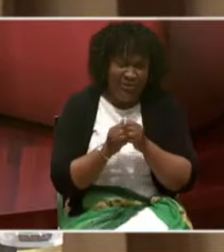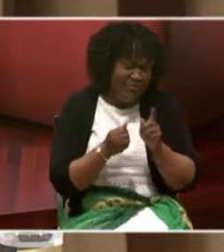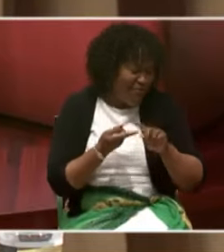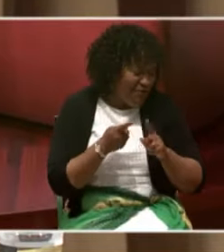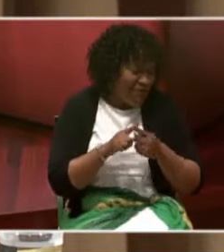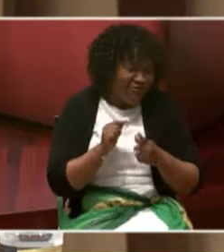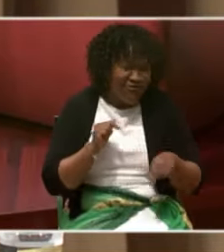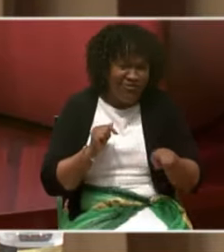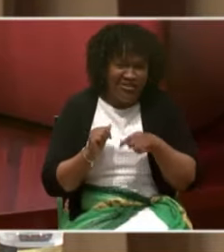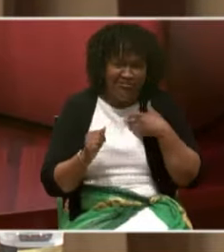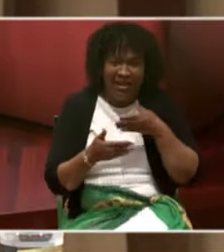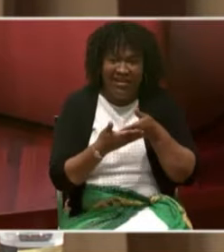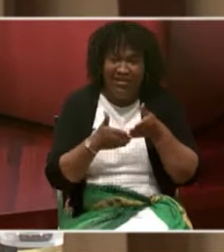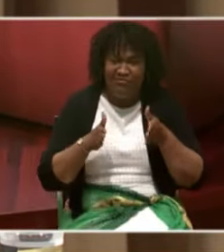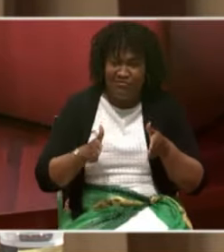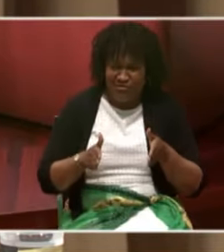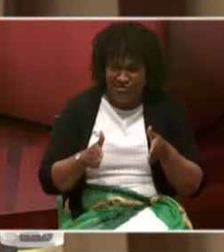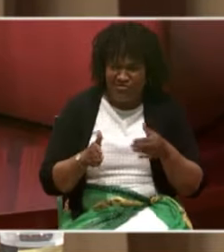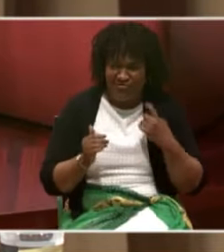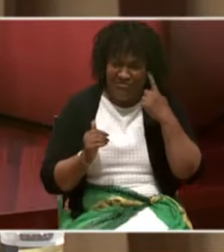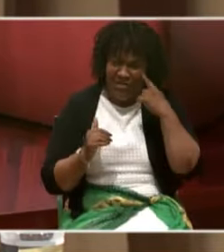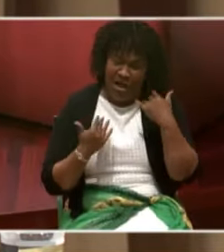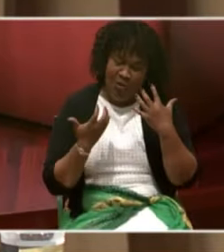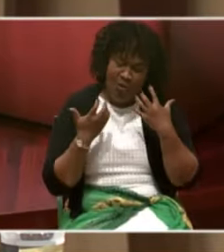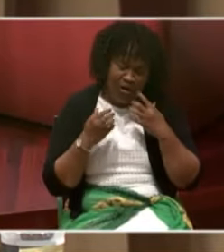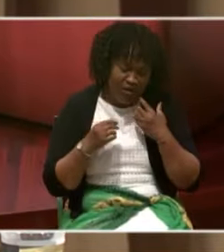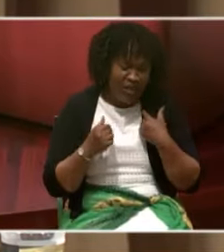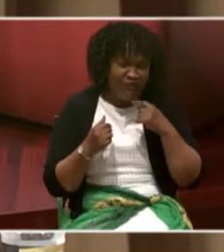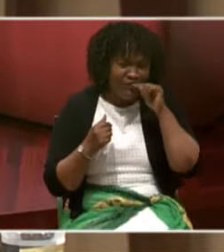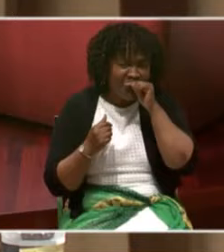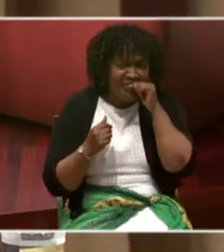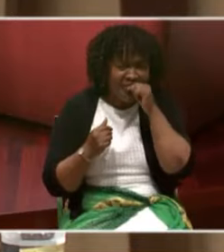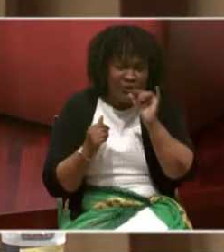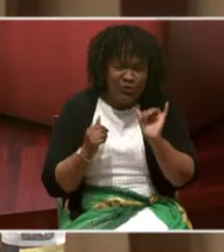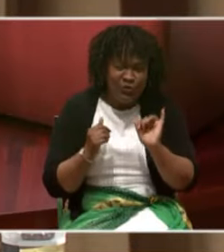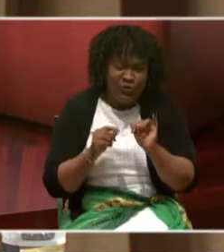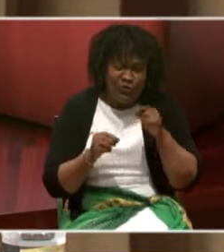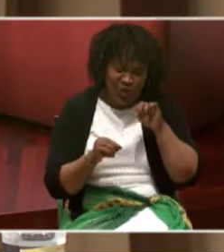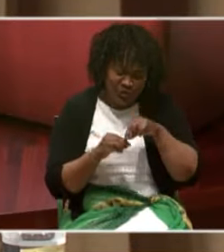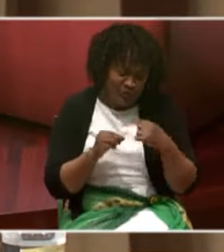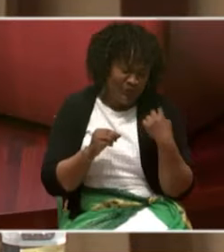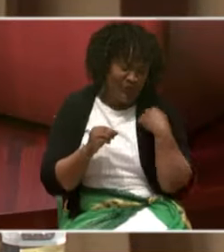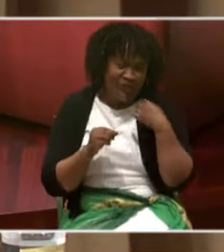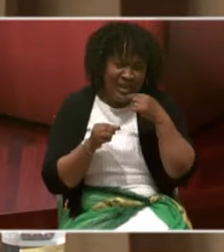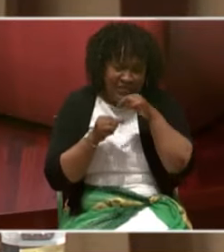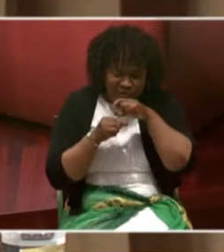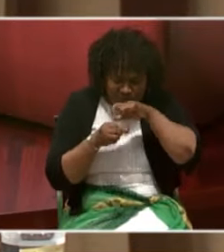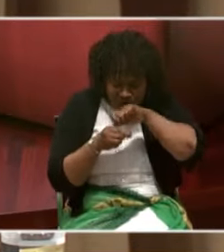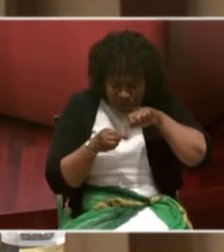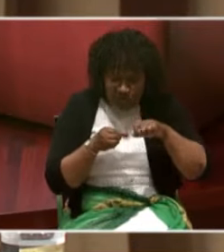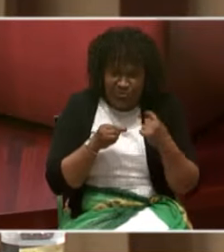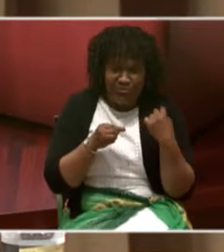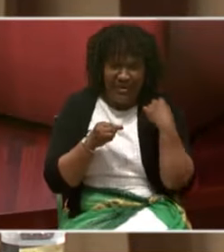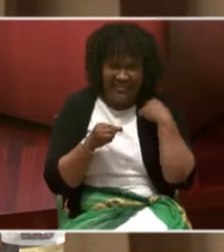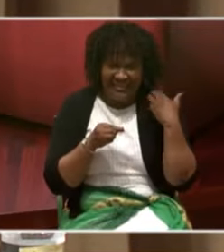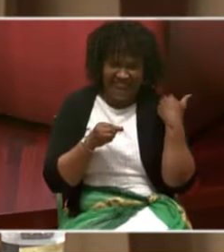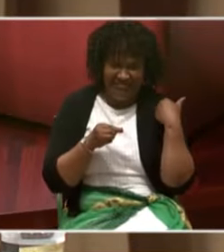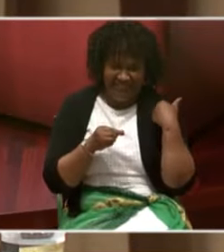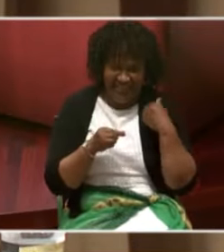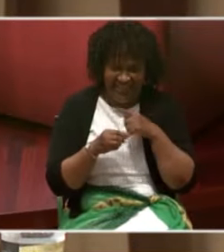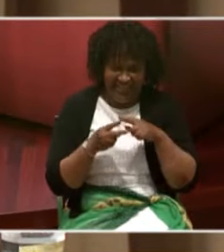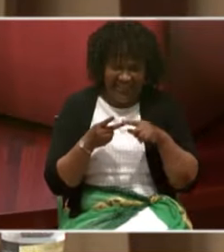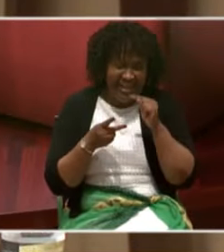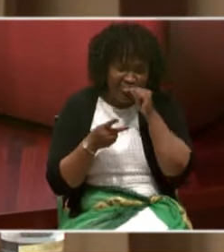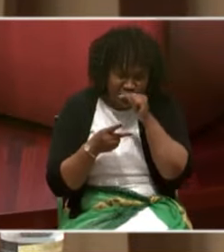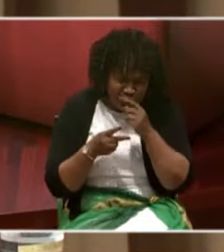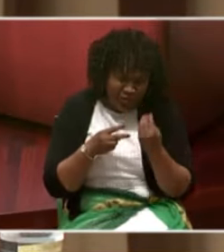admitted to the Good Samaritan Hospital in Selma. It was a little Catholic hospital. mm-hmm. operated by a group of nuns.